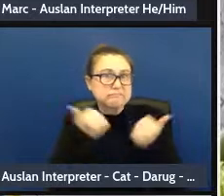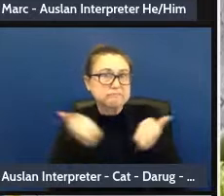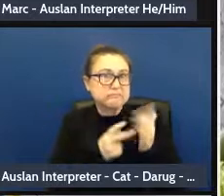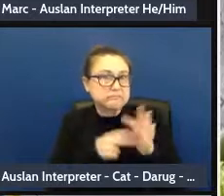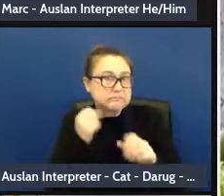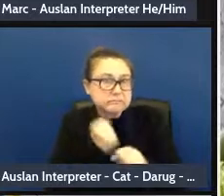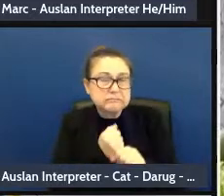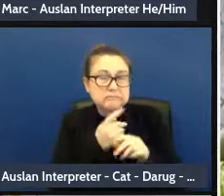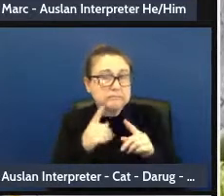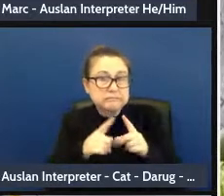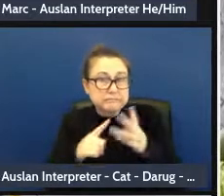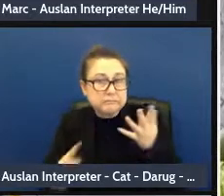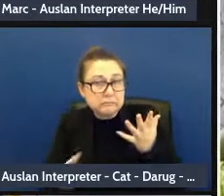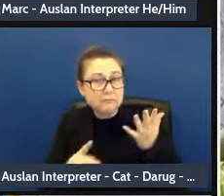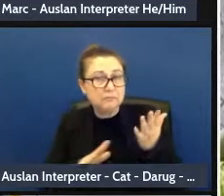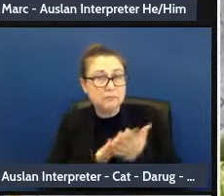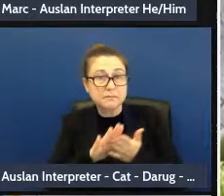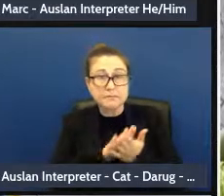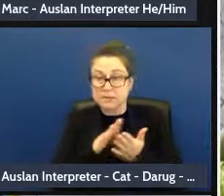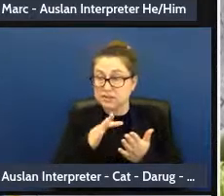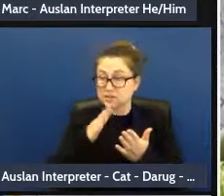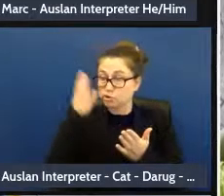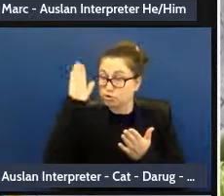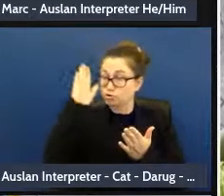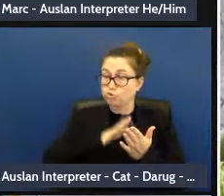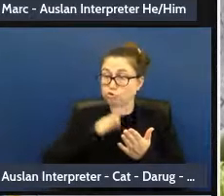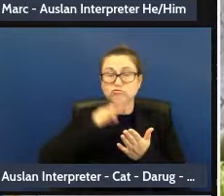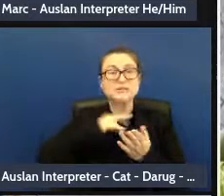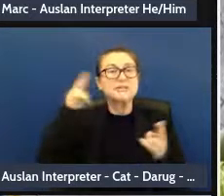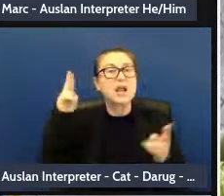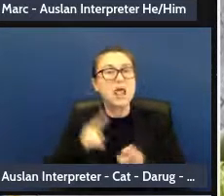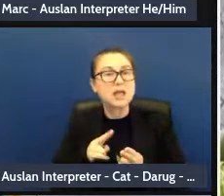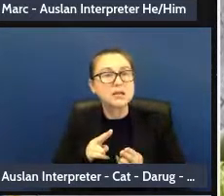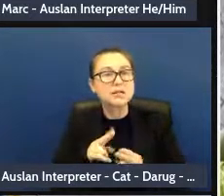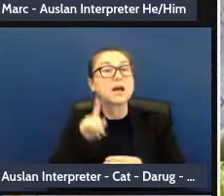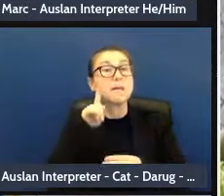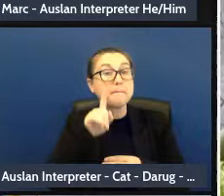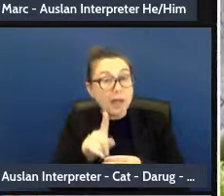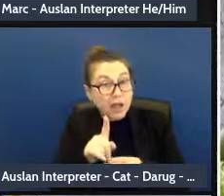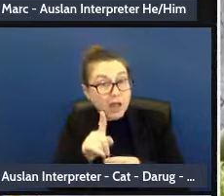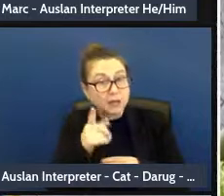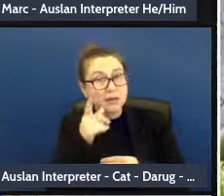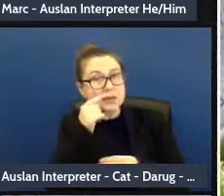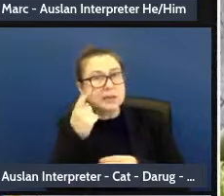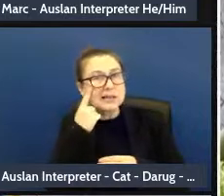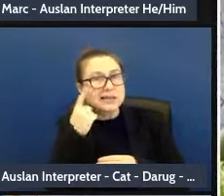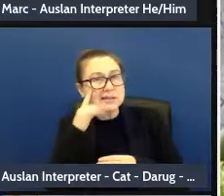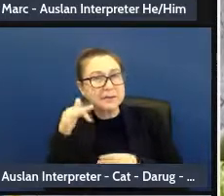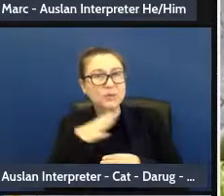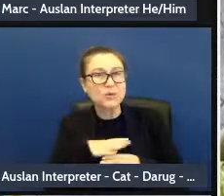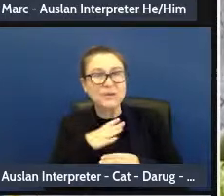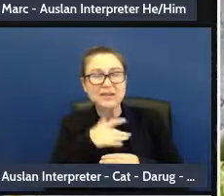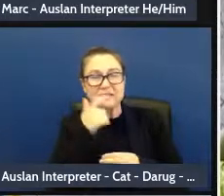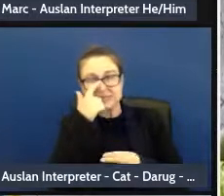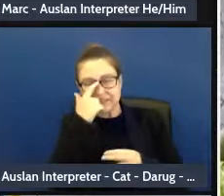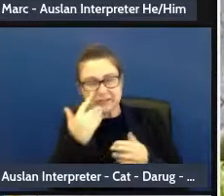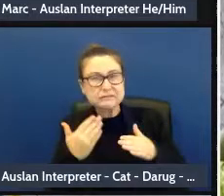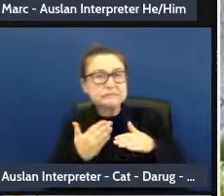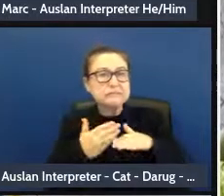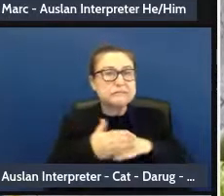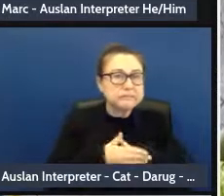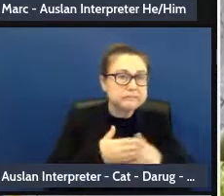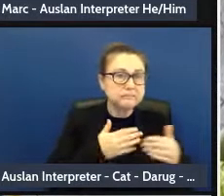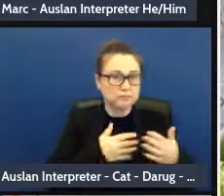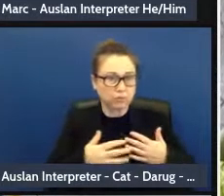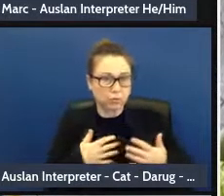and lowering those risk factors for stroke. But you can see that it looks like you might need some extra work to achieve